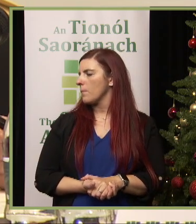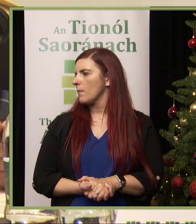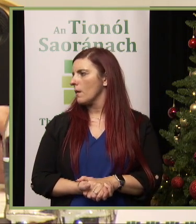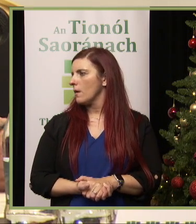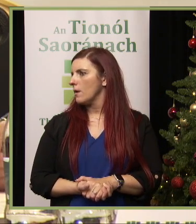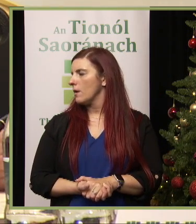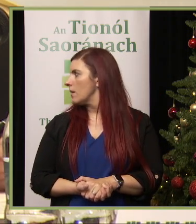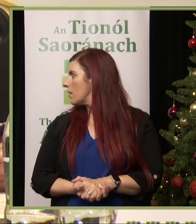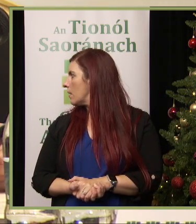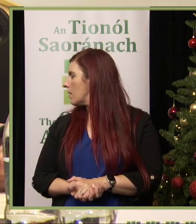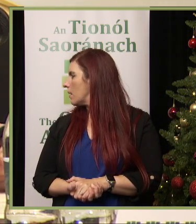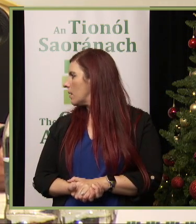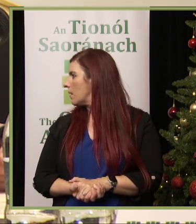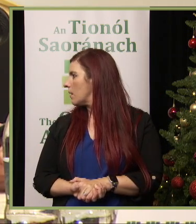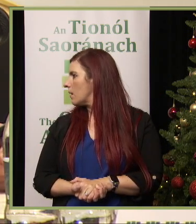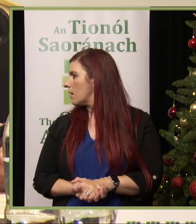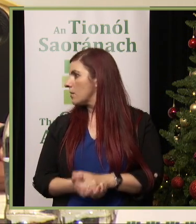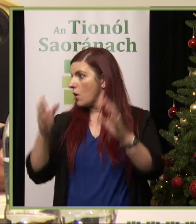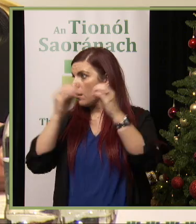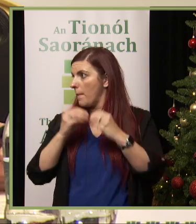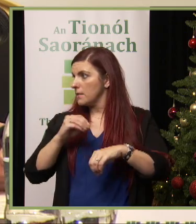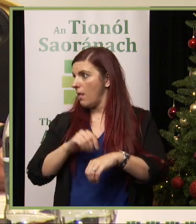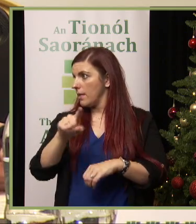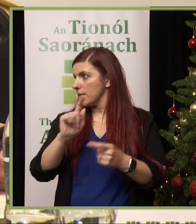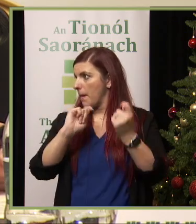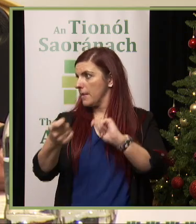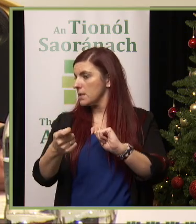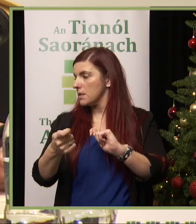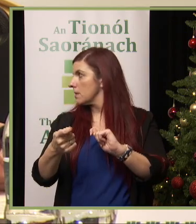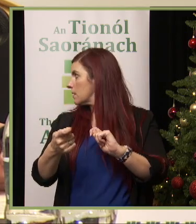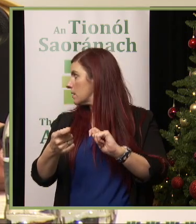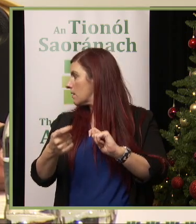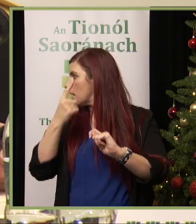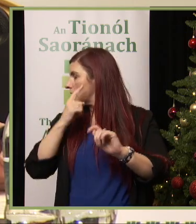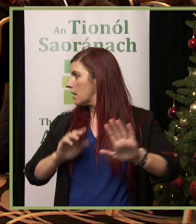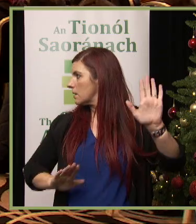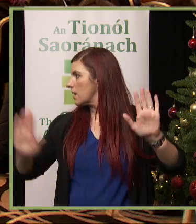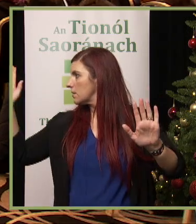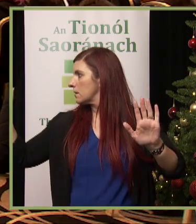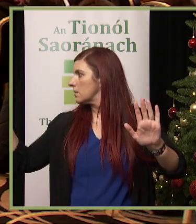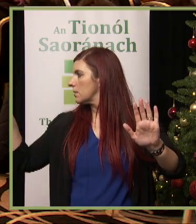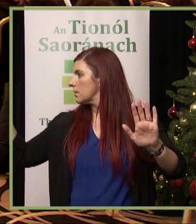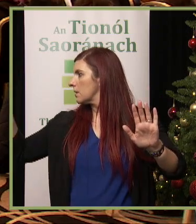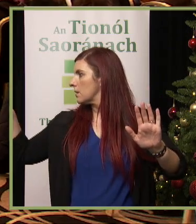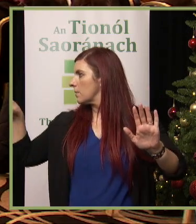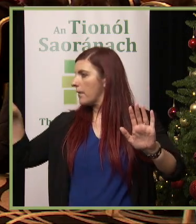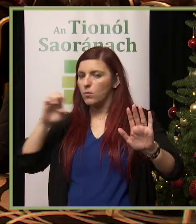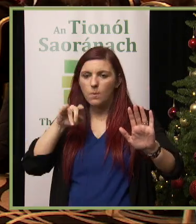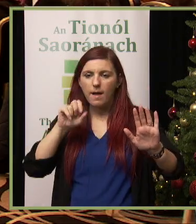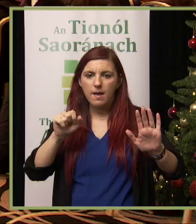Okay. So is there any comment on this particular amendment? And I see these hands, and so we'll give the microphone to Emma on